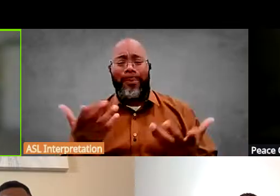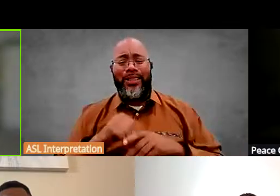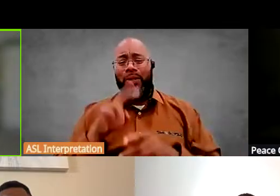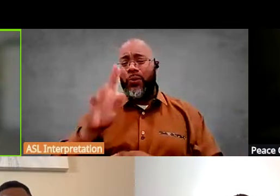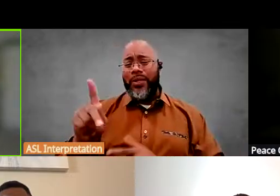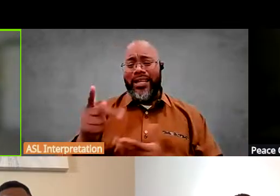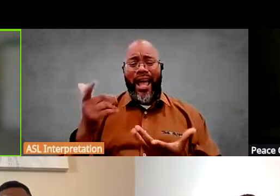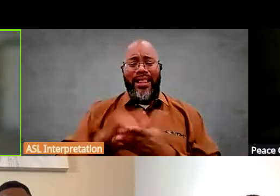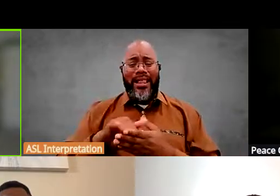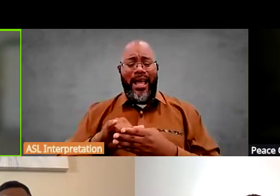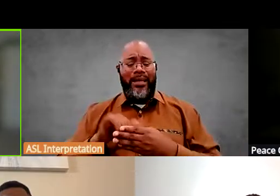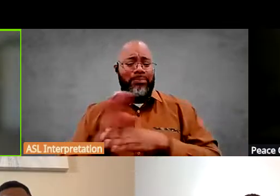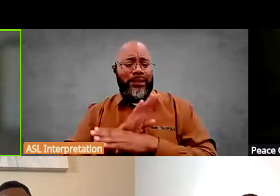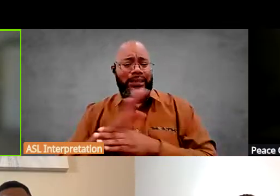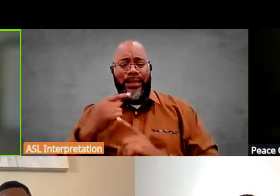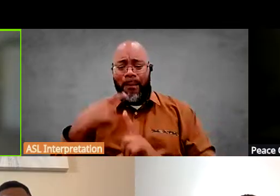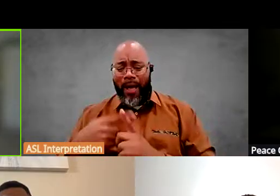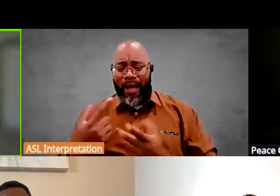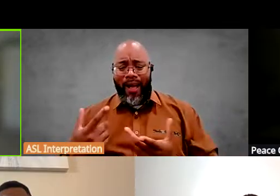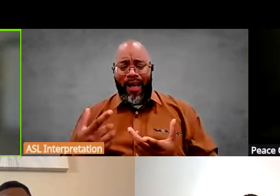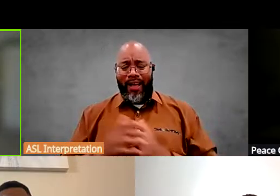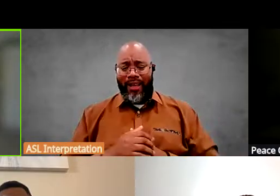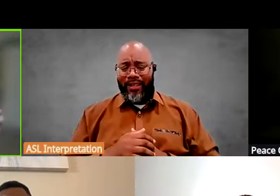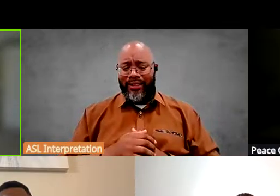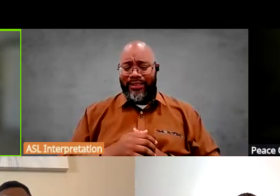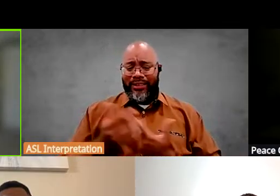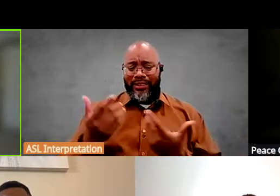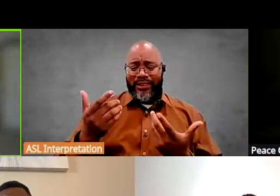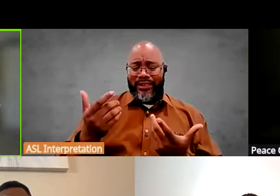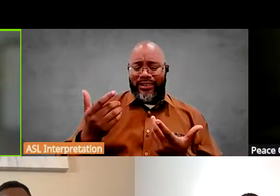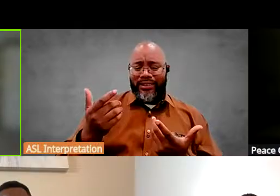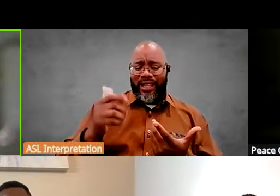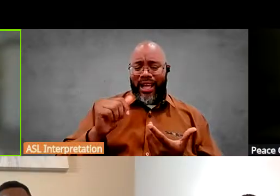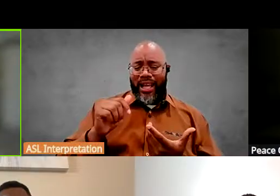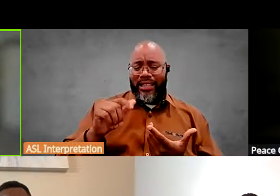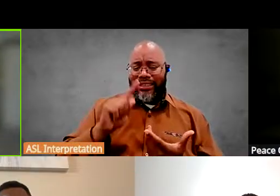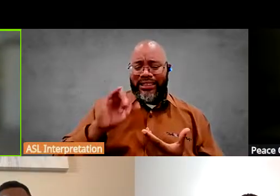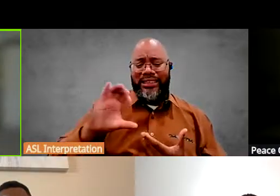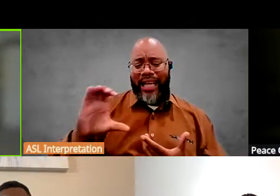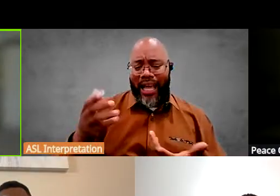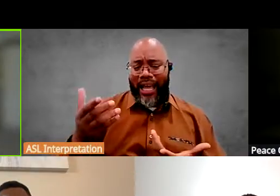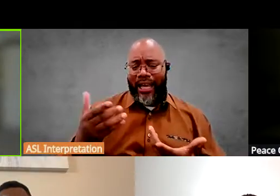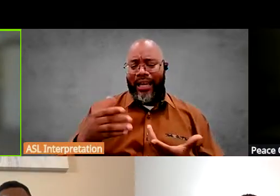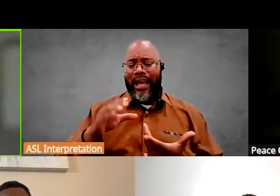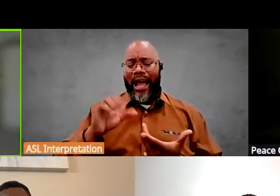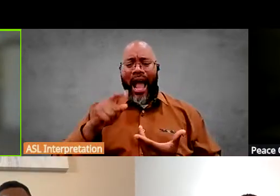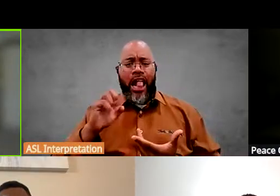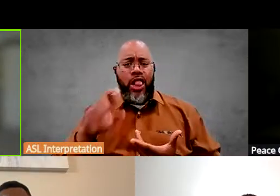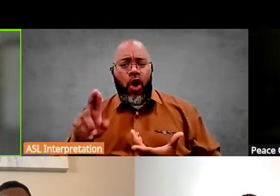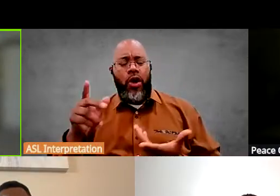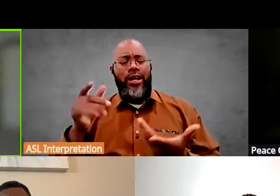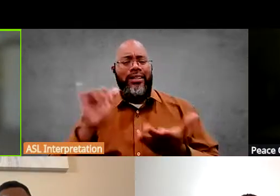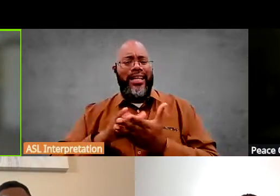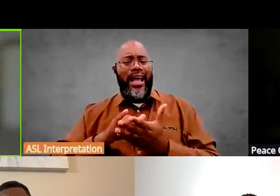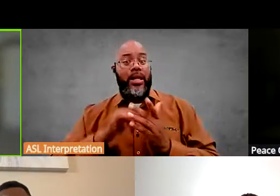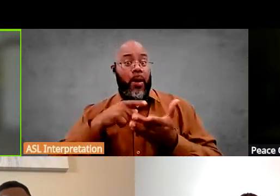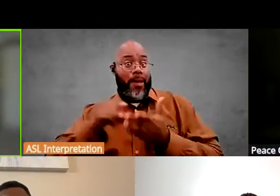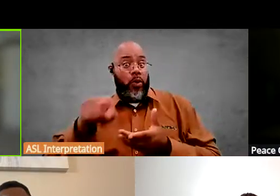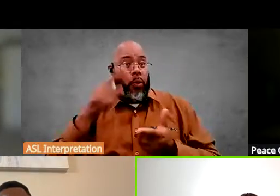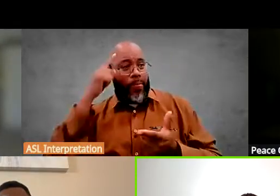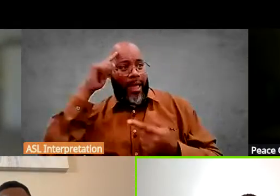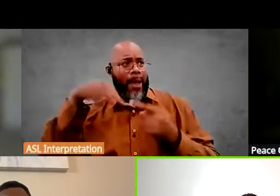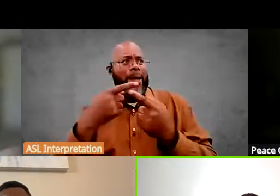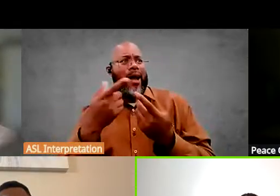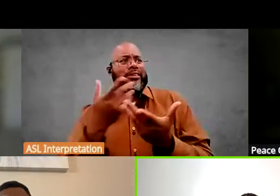Entrepreneur Plus, Antler, Zinc. They'll pay your bills for you to sit there and think about an idea and think about